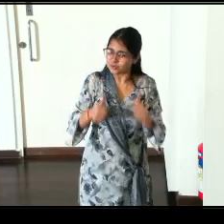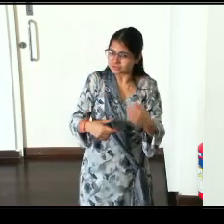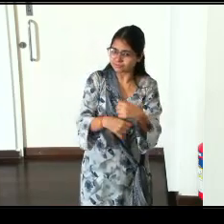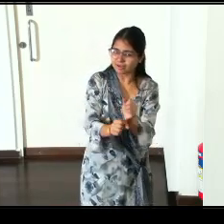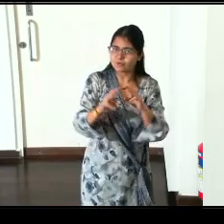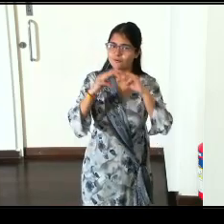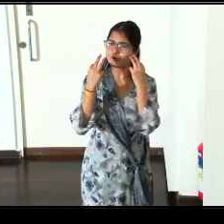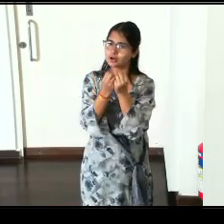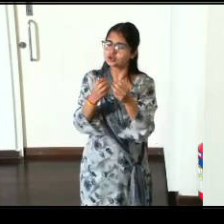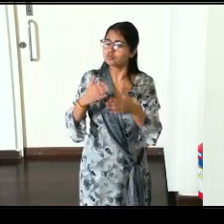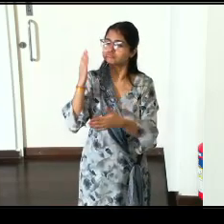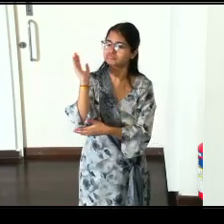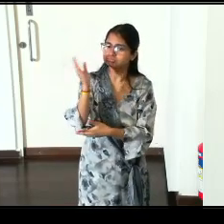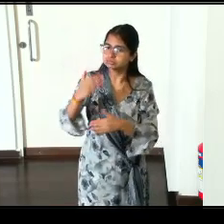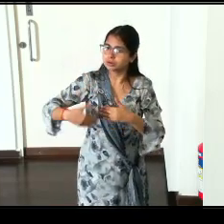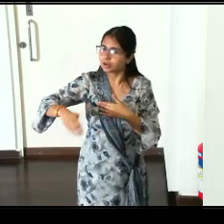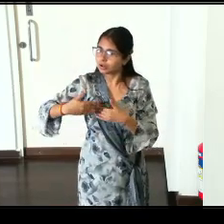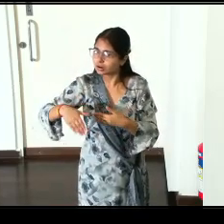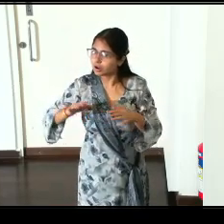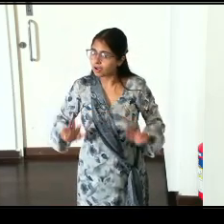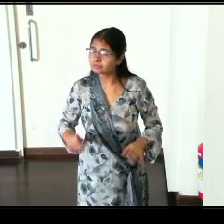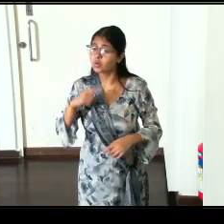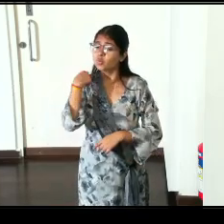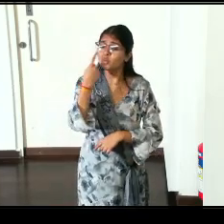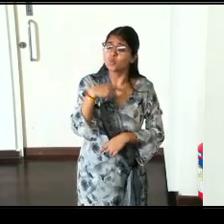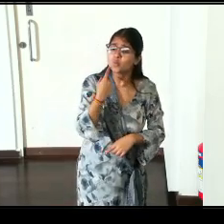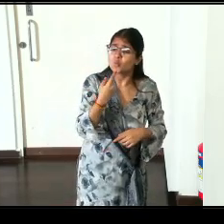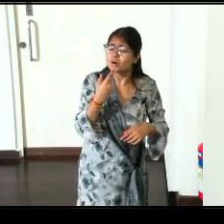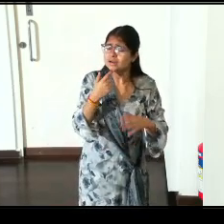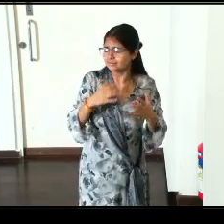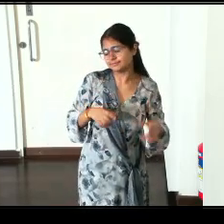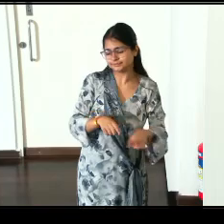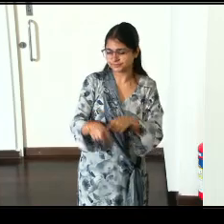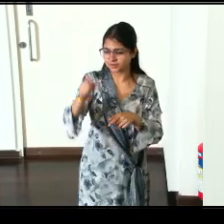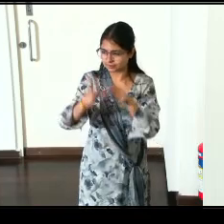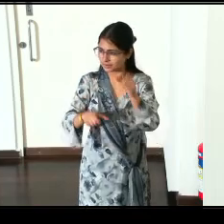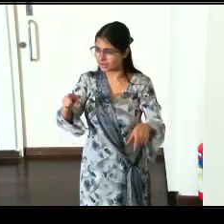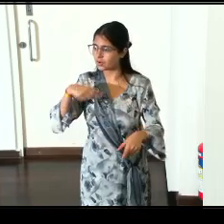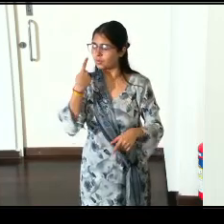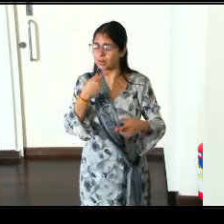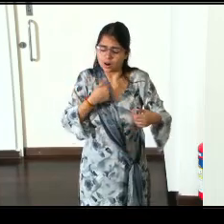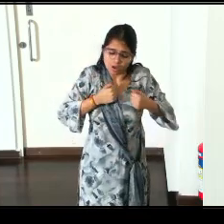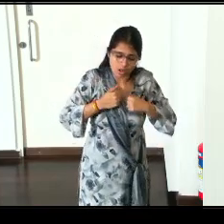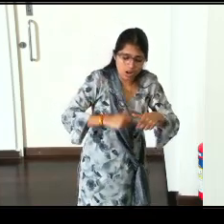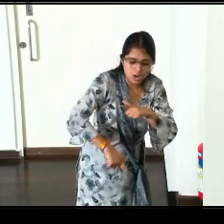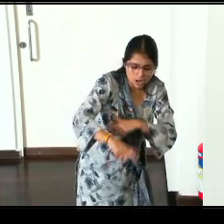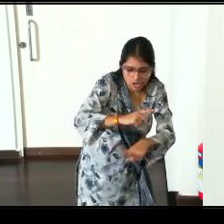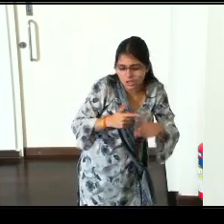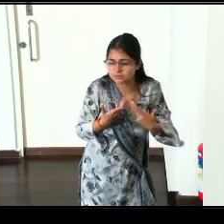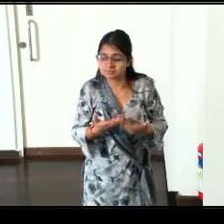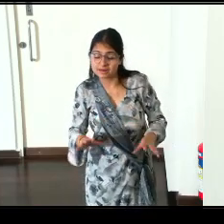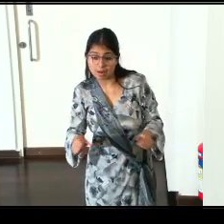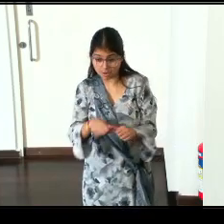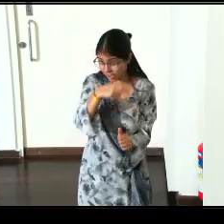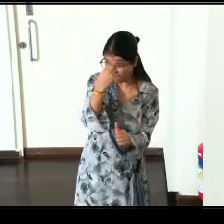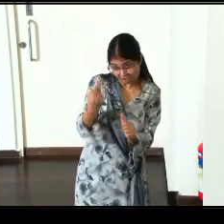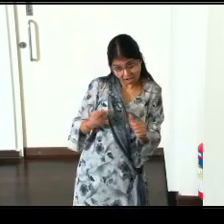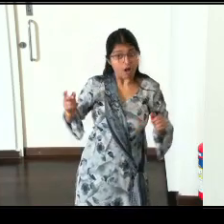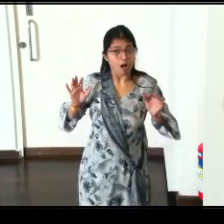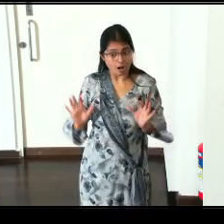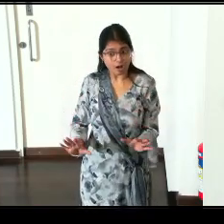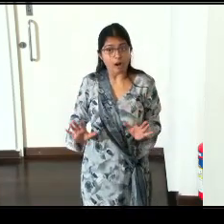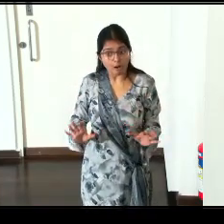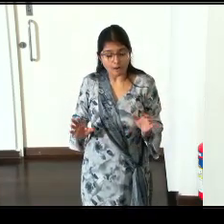it was just, those of us without any kind of, we might have language, but certainly no artistic skills, were